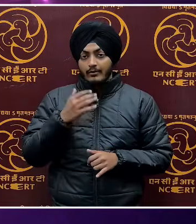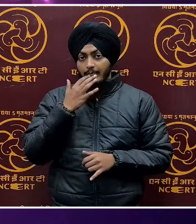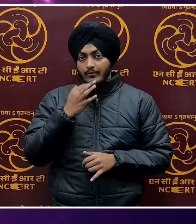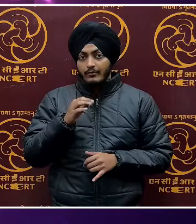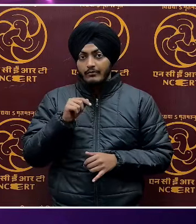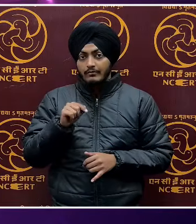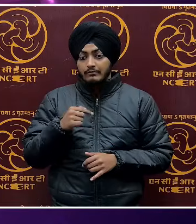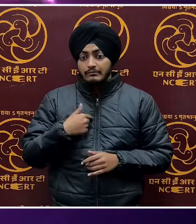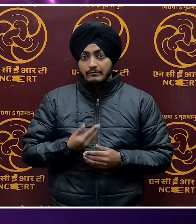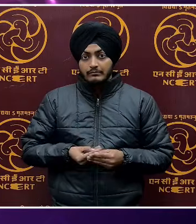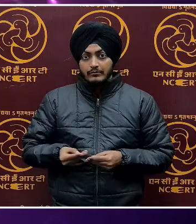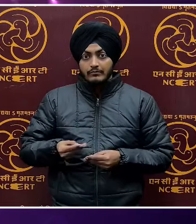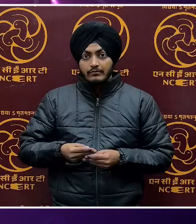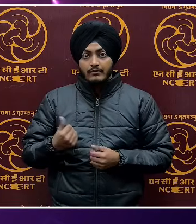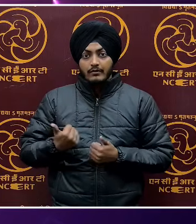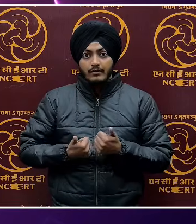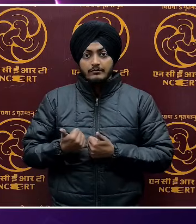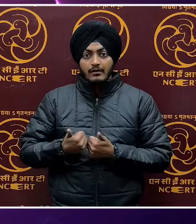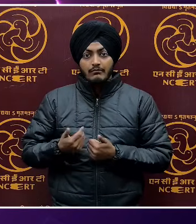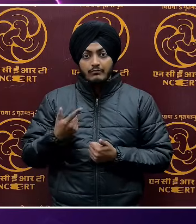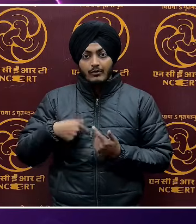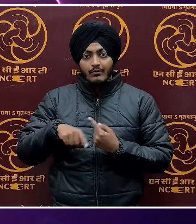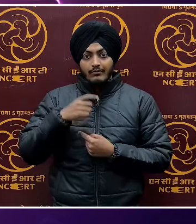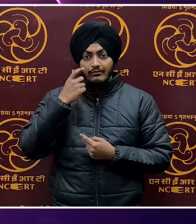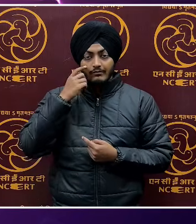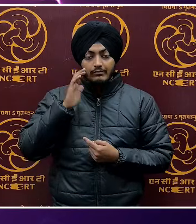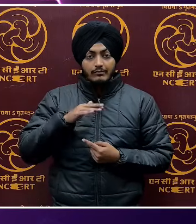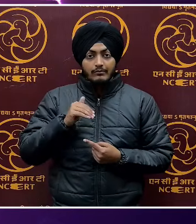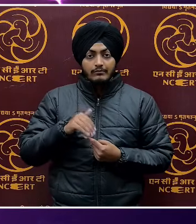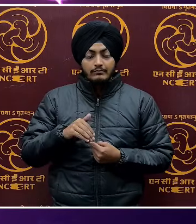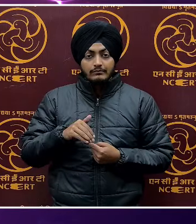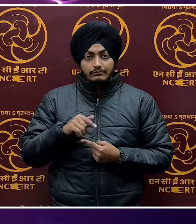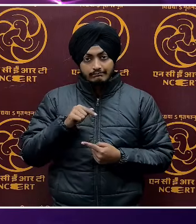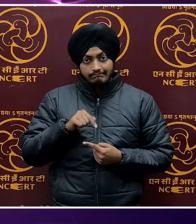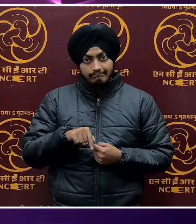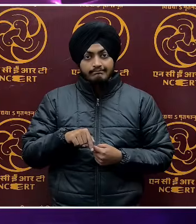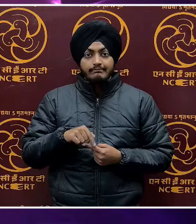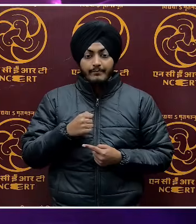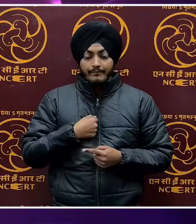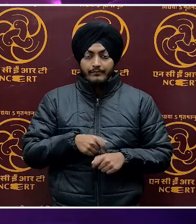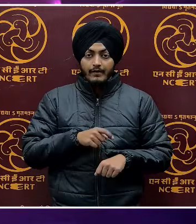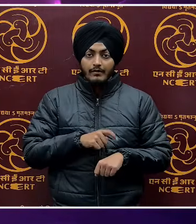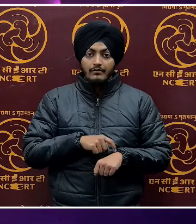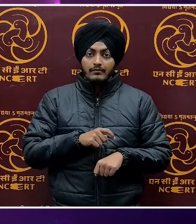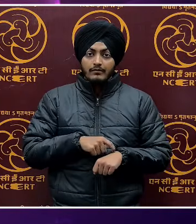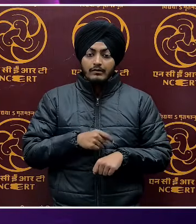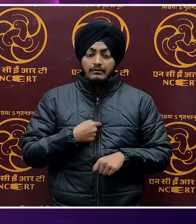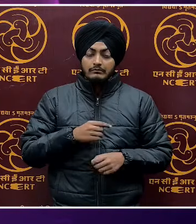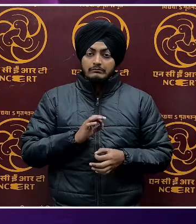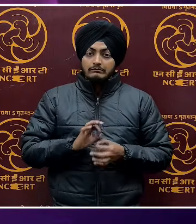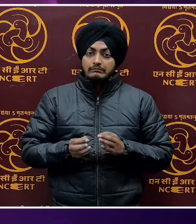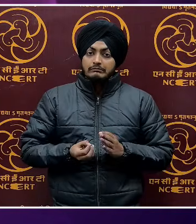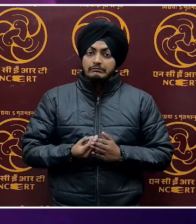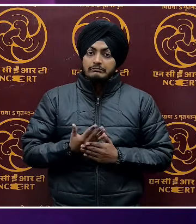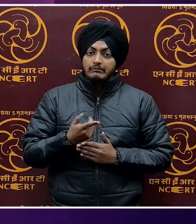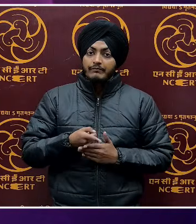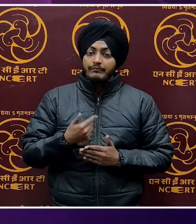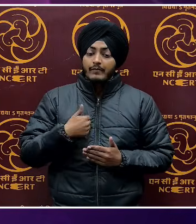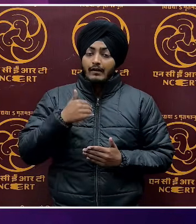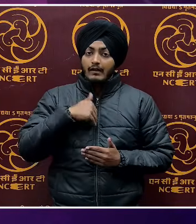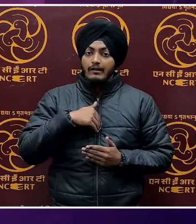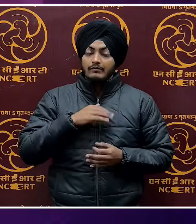Yes, exams are just around the corner as we all know, and that's why it is time that we ignite the exam warrior within